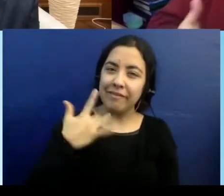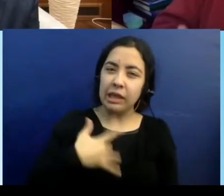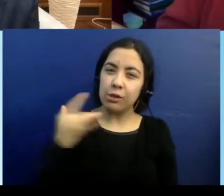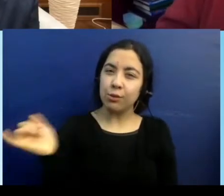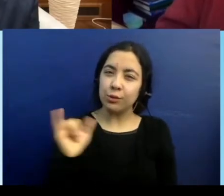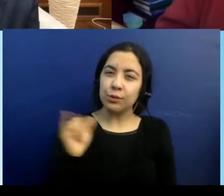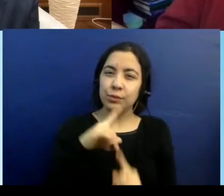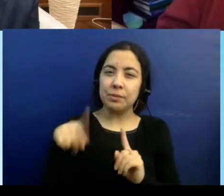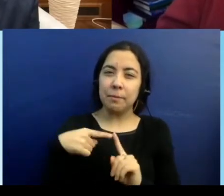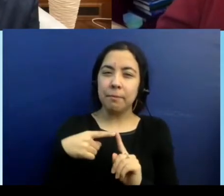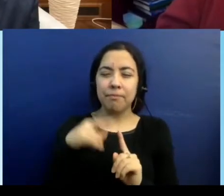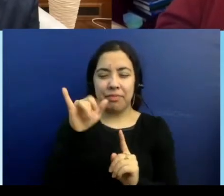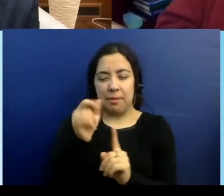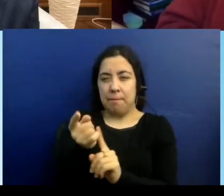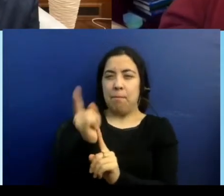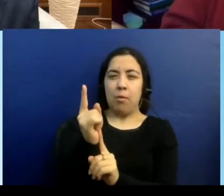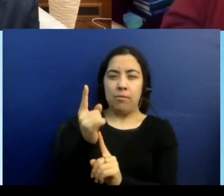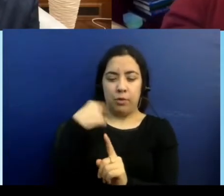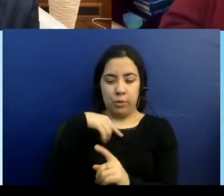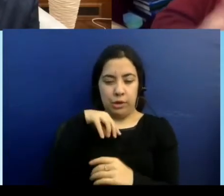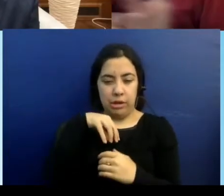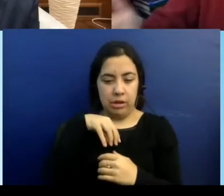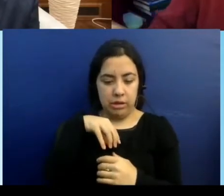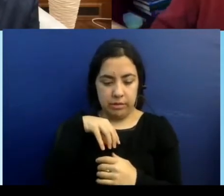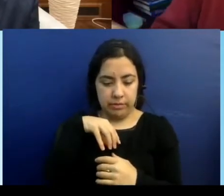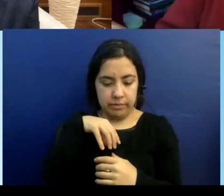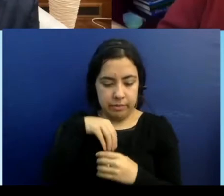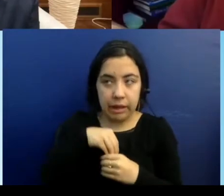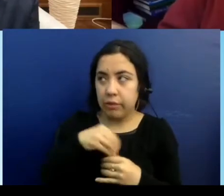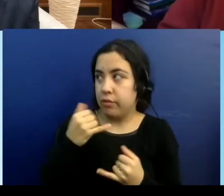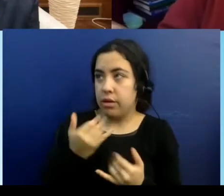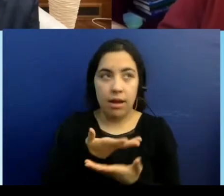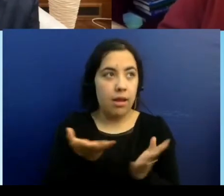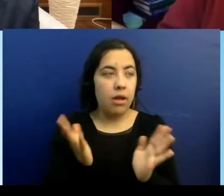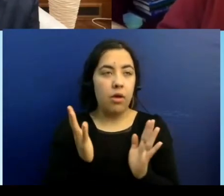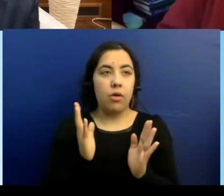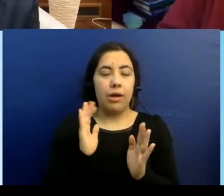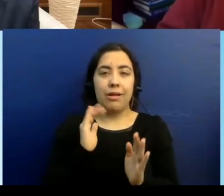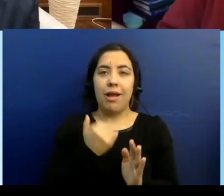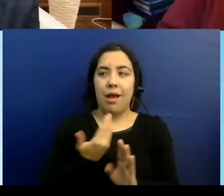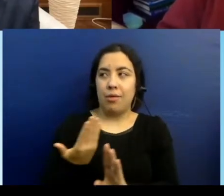about the moment that we're in and the moment that we've experienced over the last year.